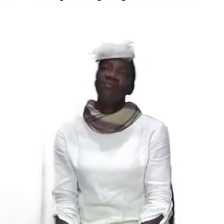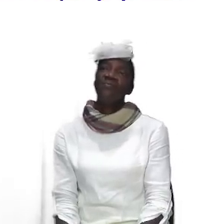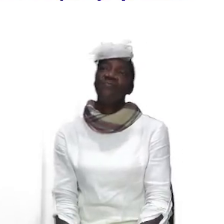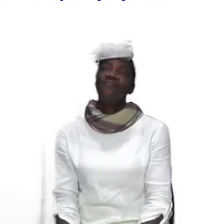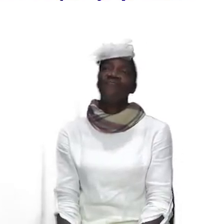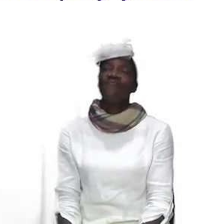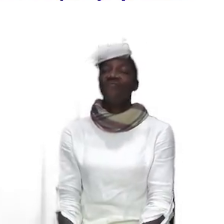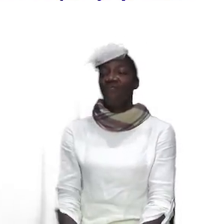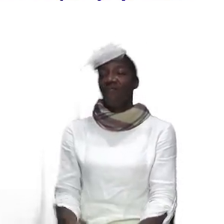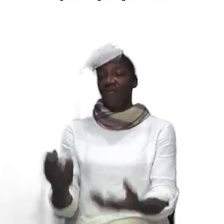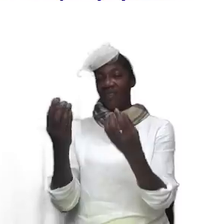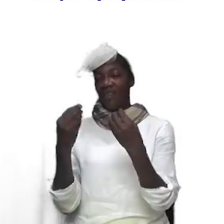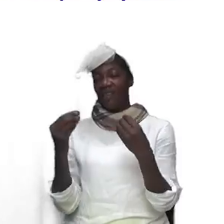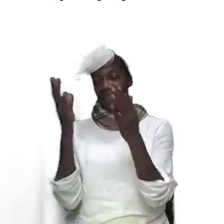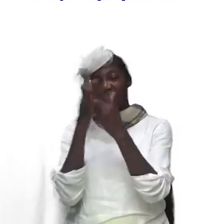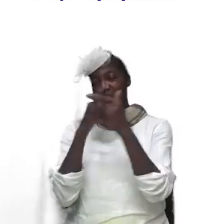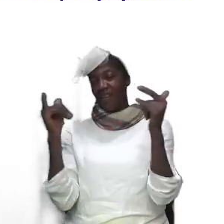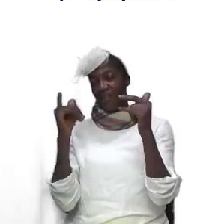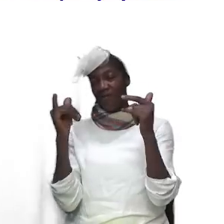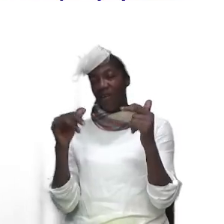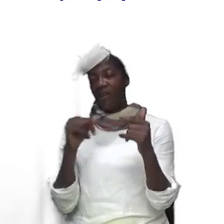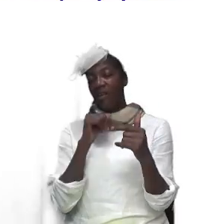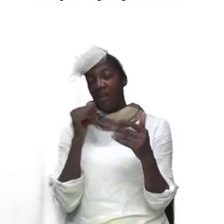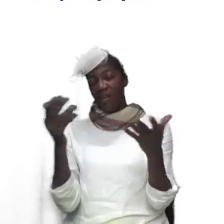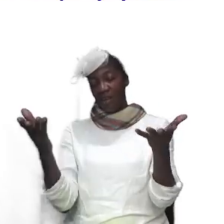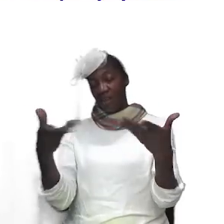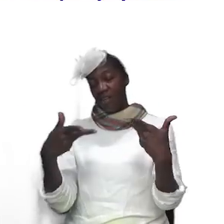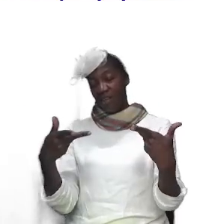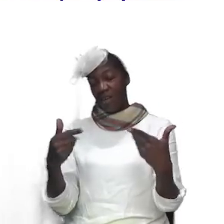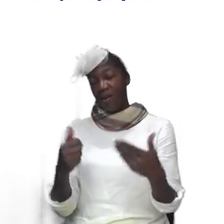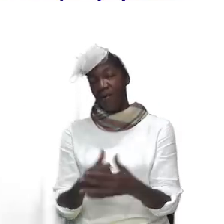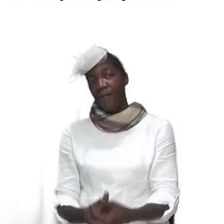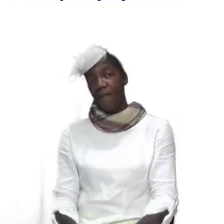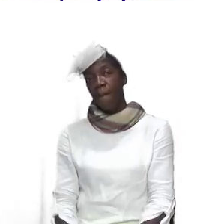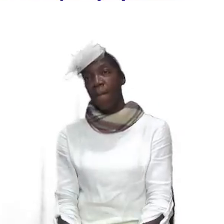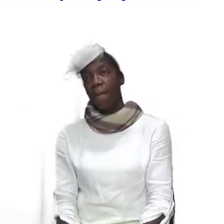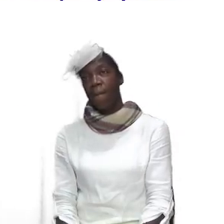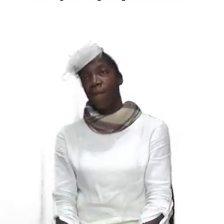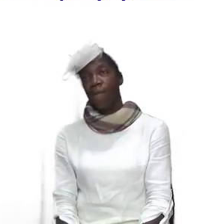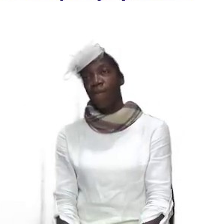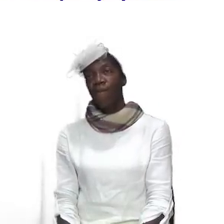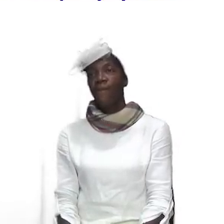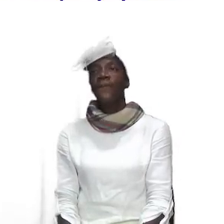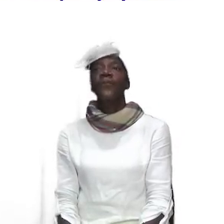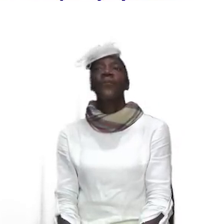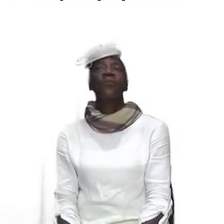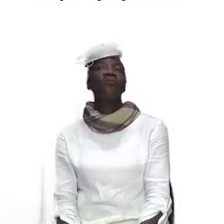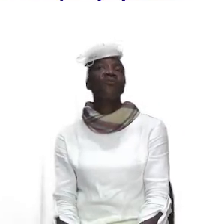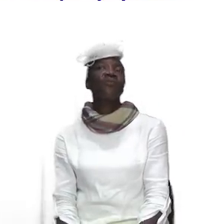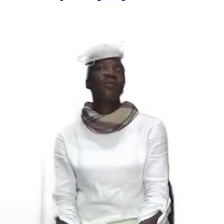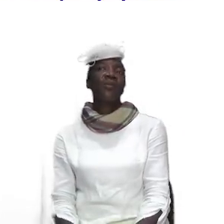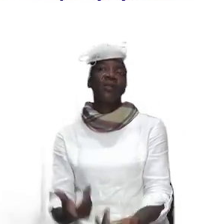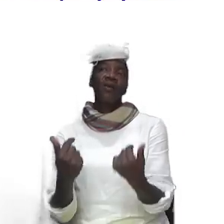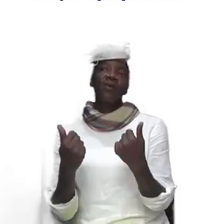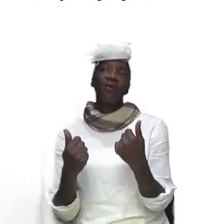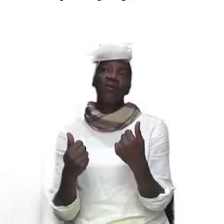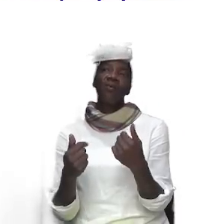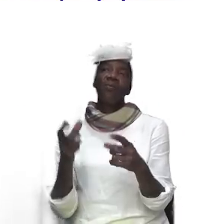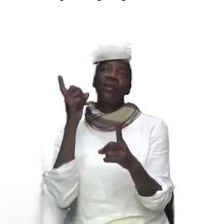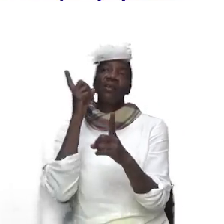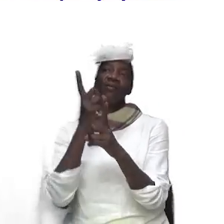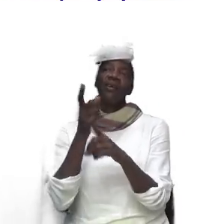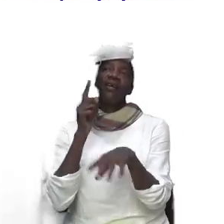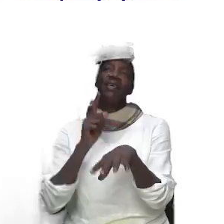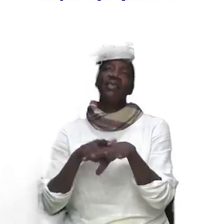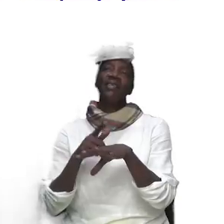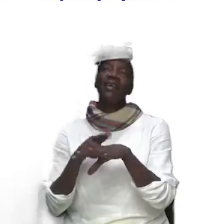get it in heaven. In other words, it's not necessary that you're going to be rewarded here. But the reward will come at the appropriate time. And for